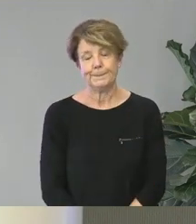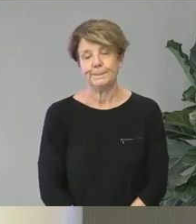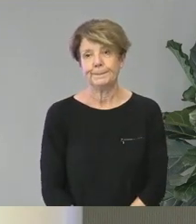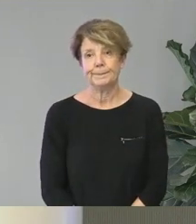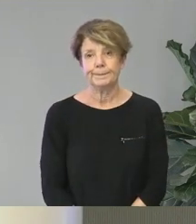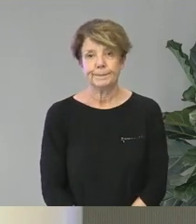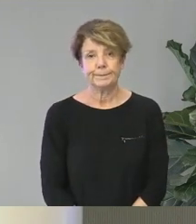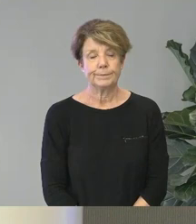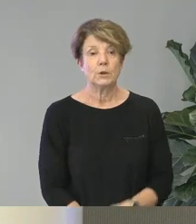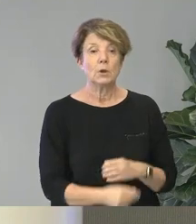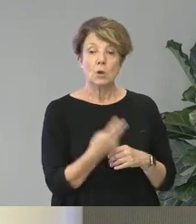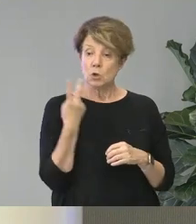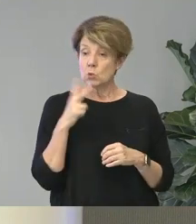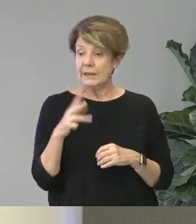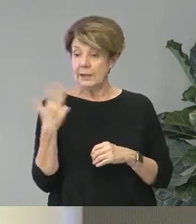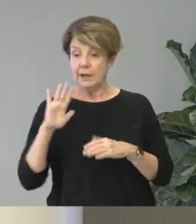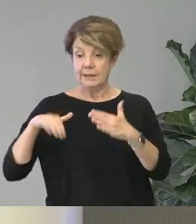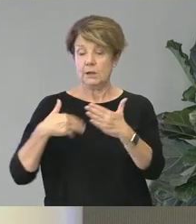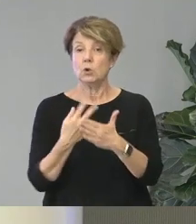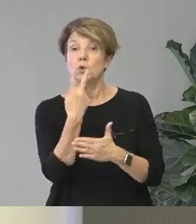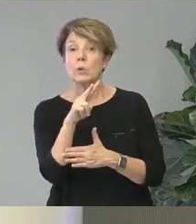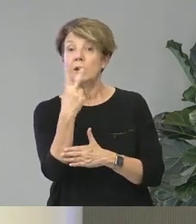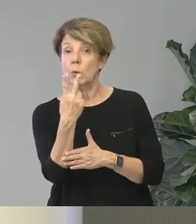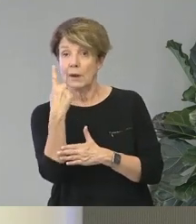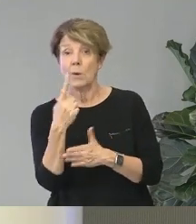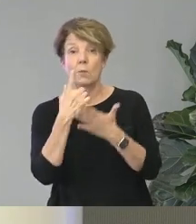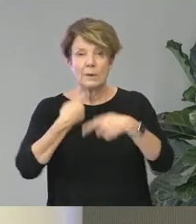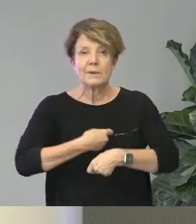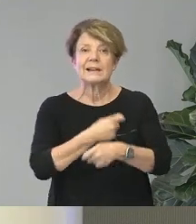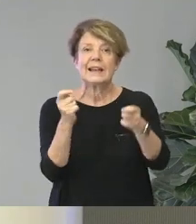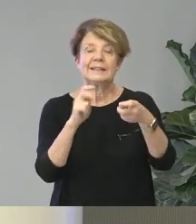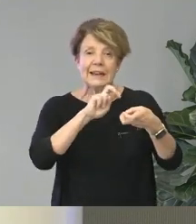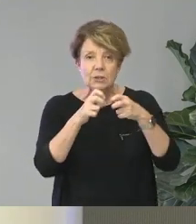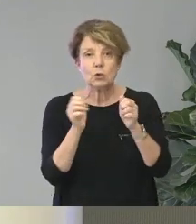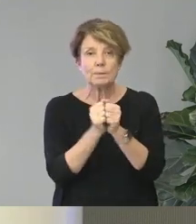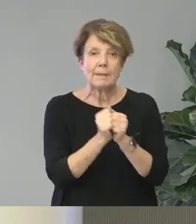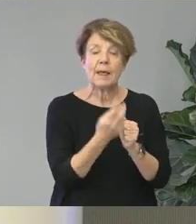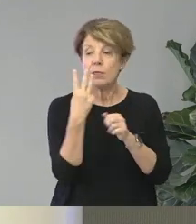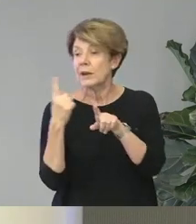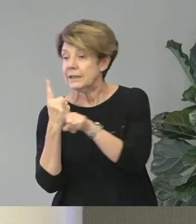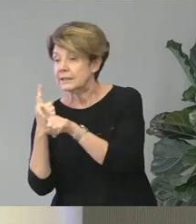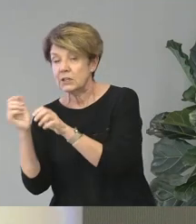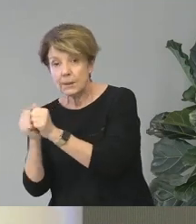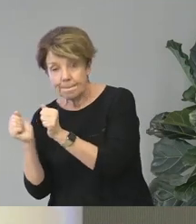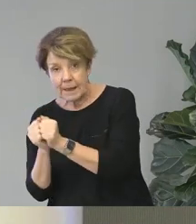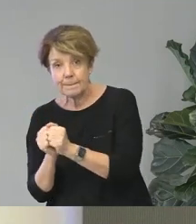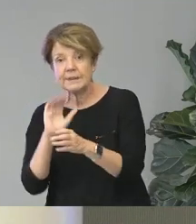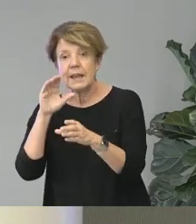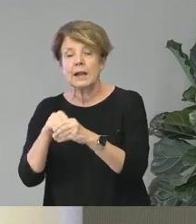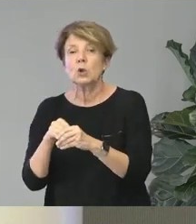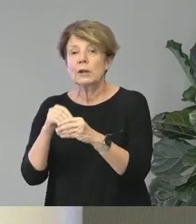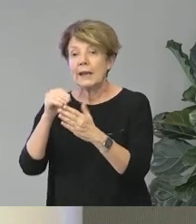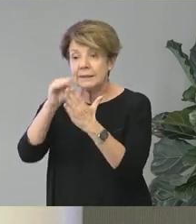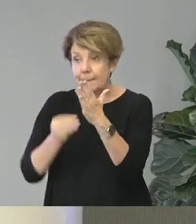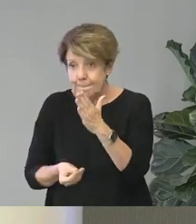Through 2019 to 2021, we released an issues paper, three discussion papers, including a submissions